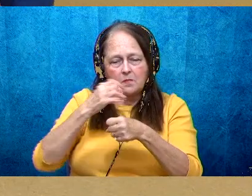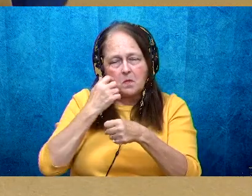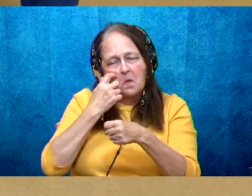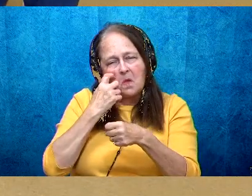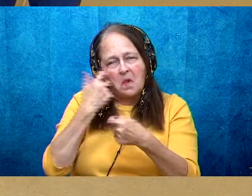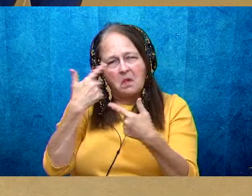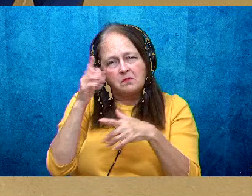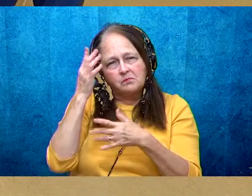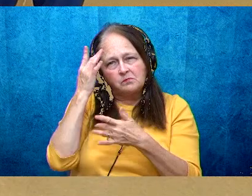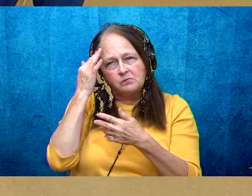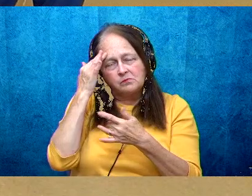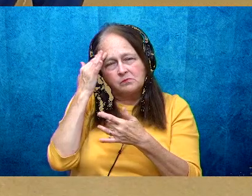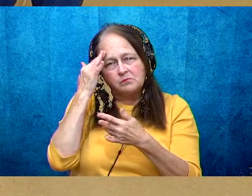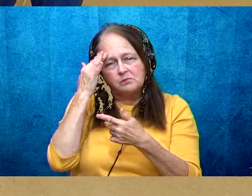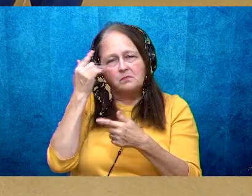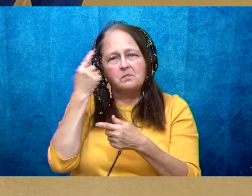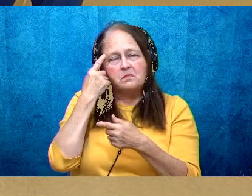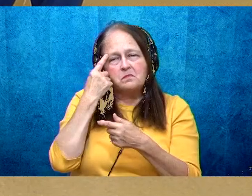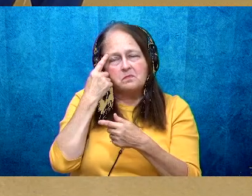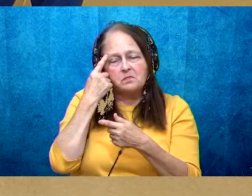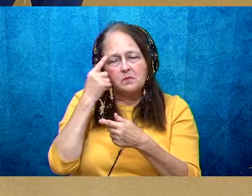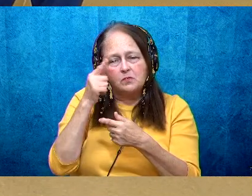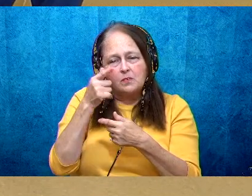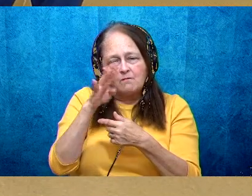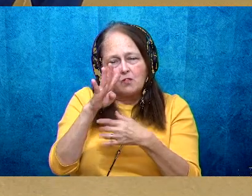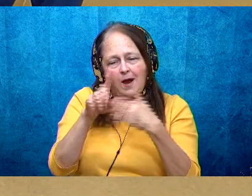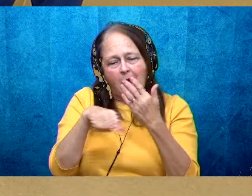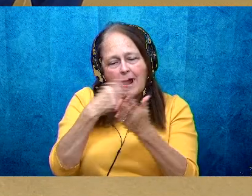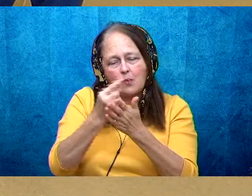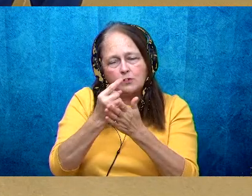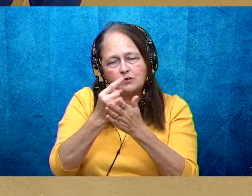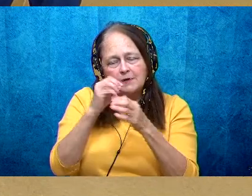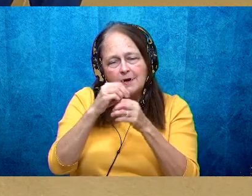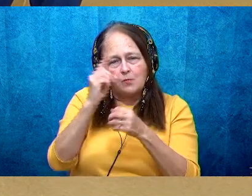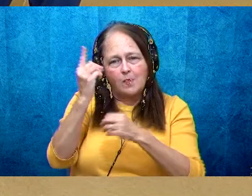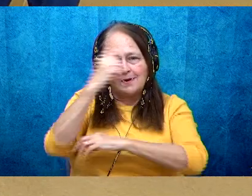minute. There are 24 hours in a day.